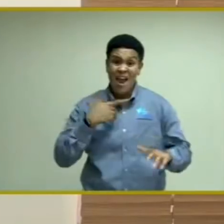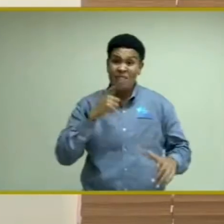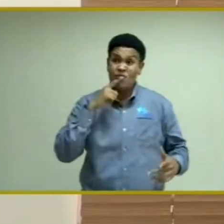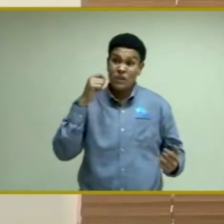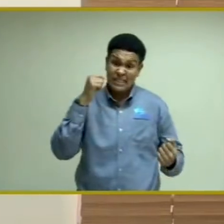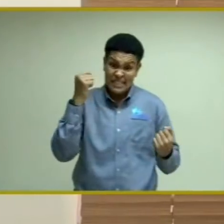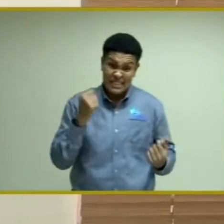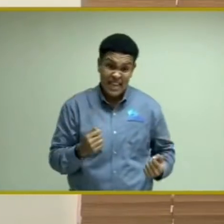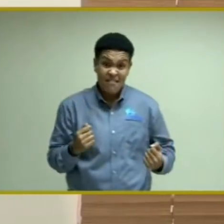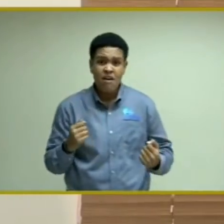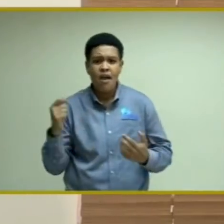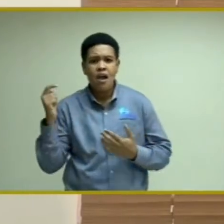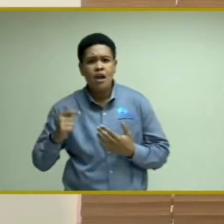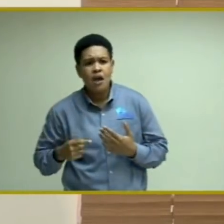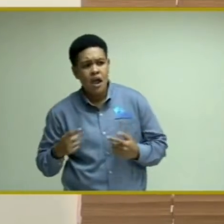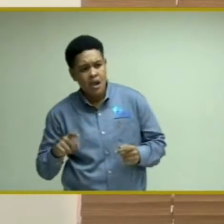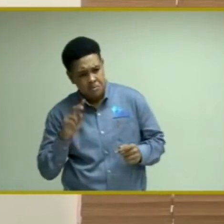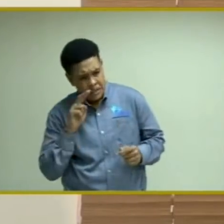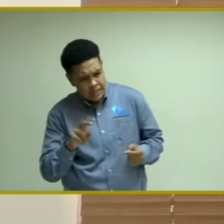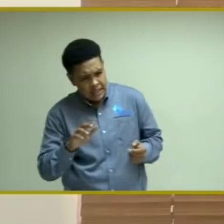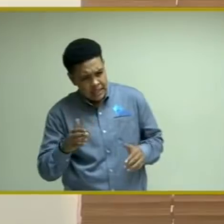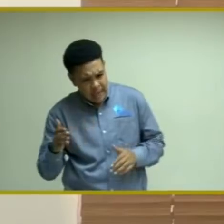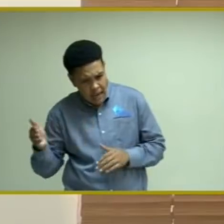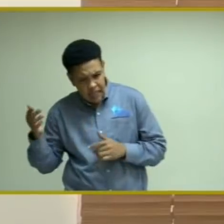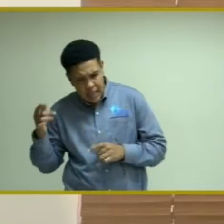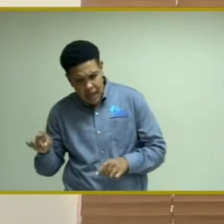severe cases and deaths,